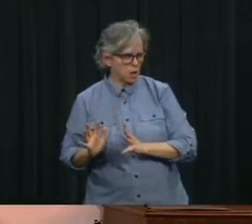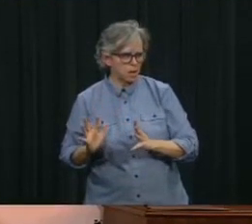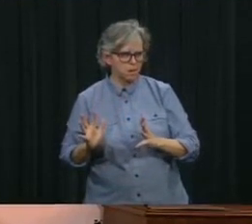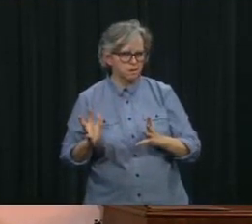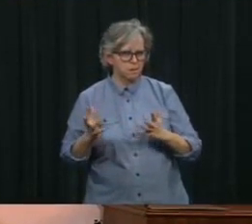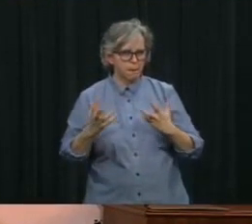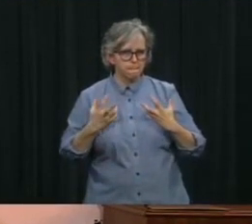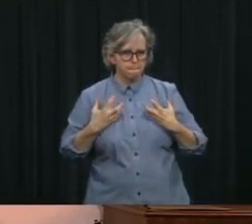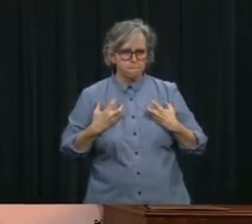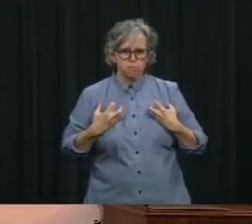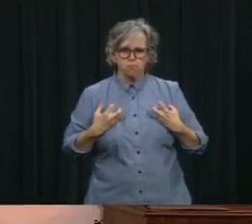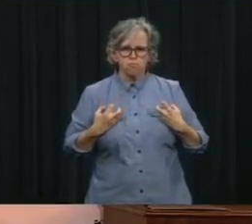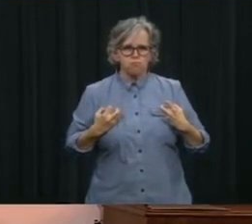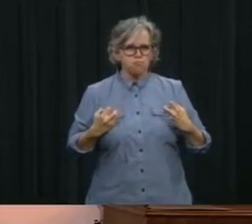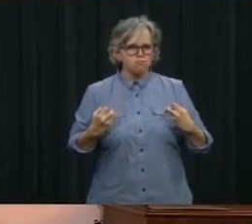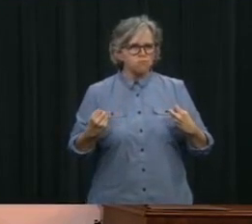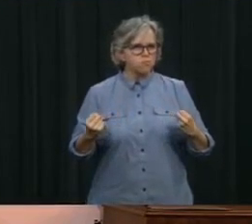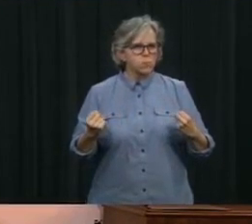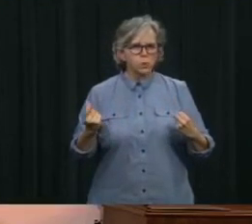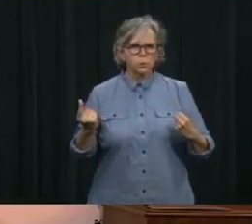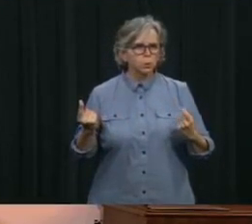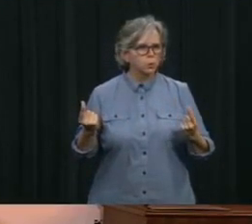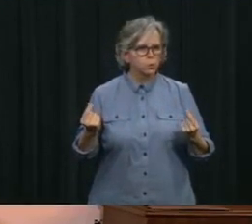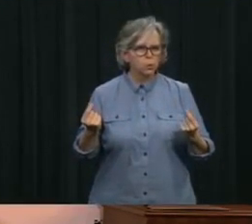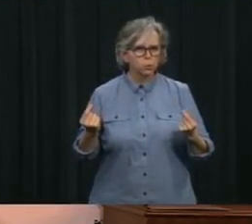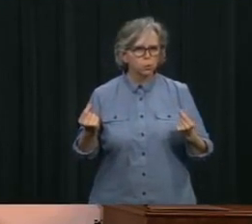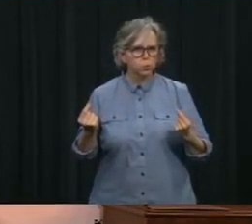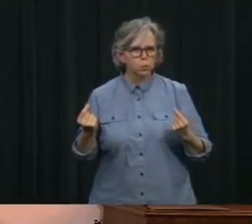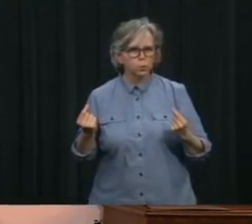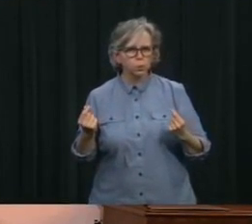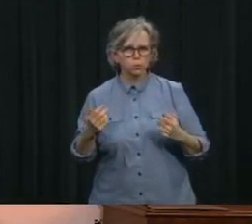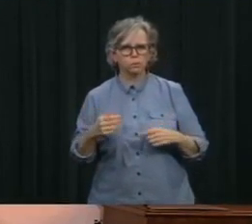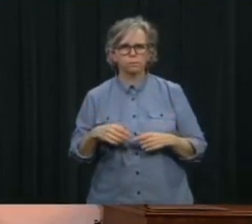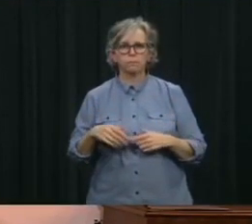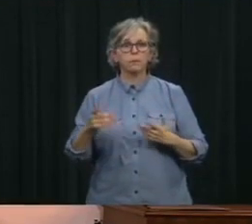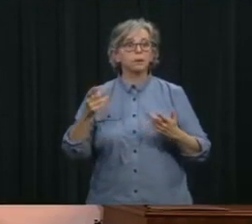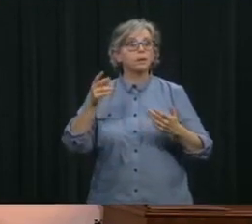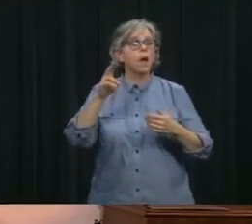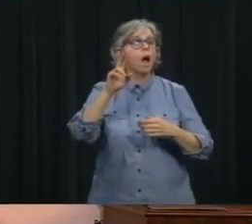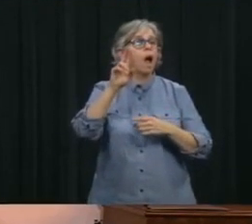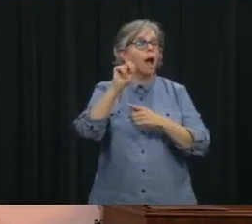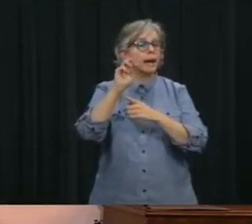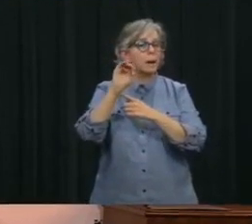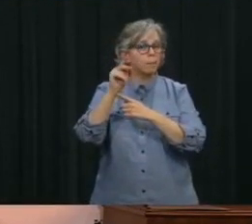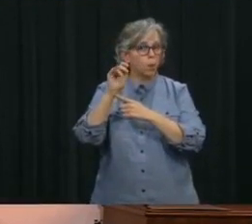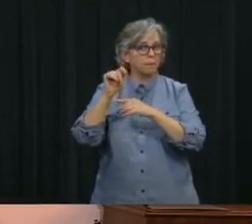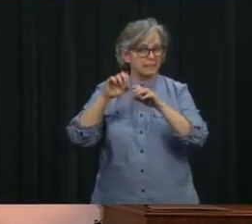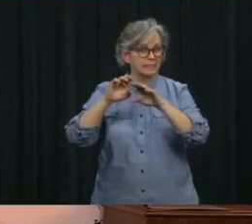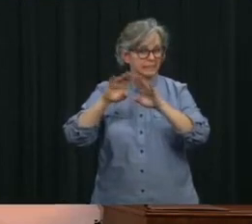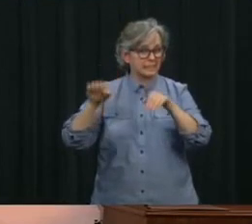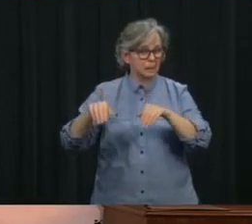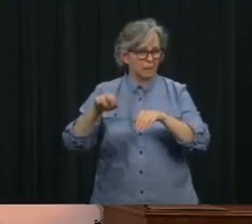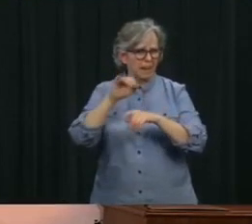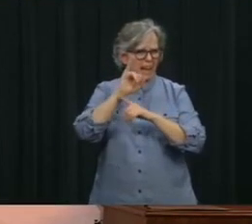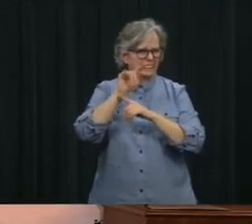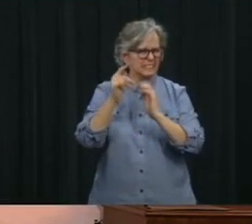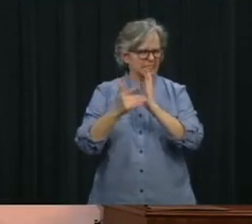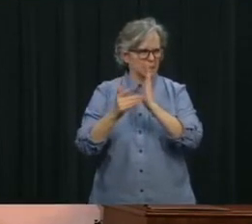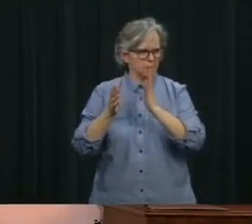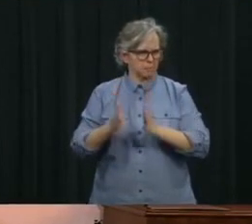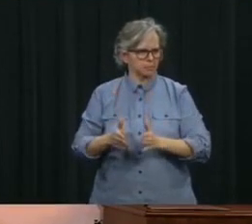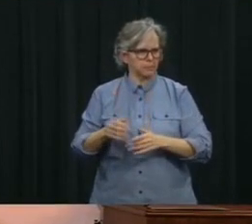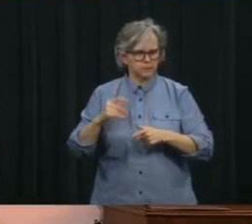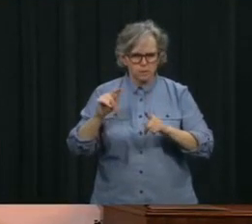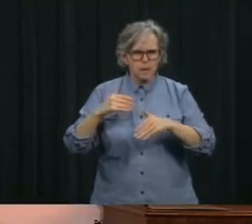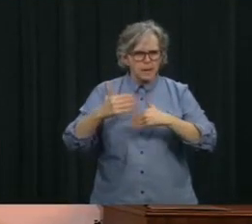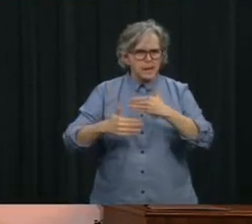is vital to keeping the technology behind that unemployment system up and running. Over the course of the last week, they had